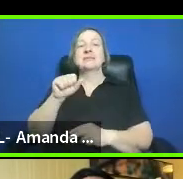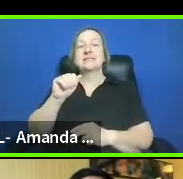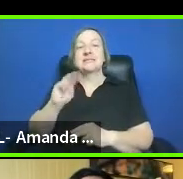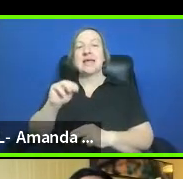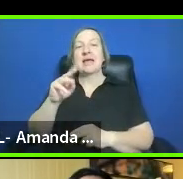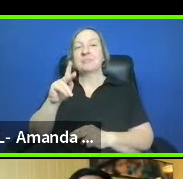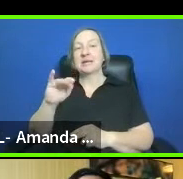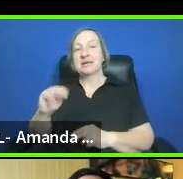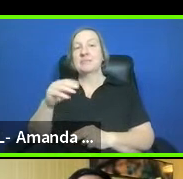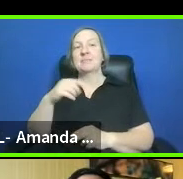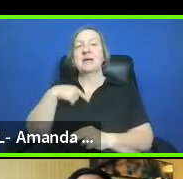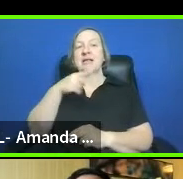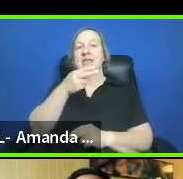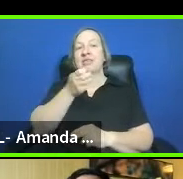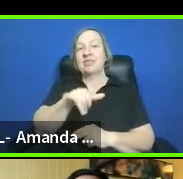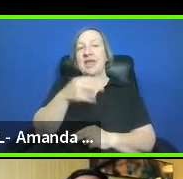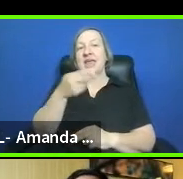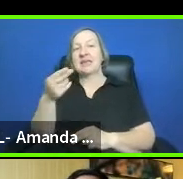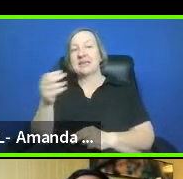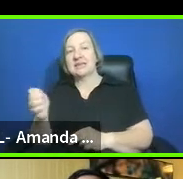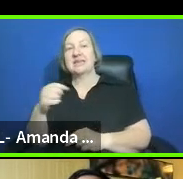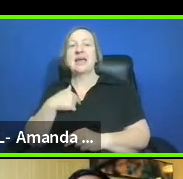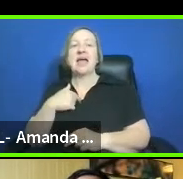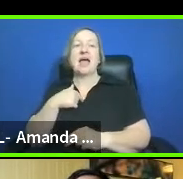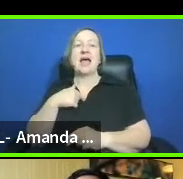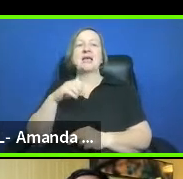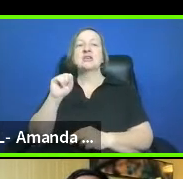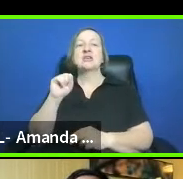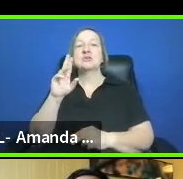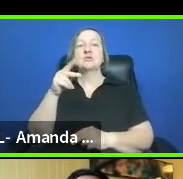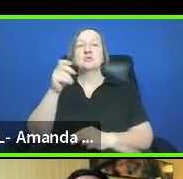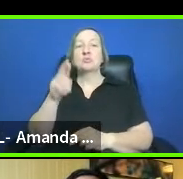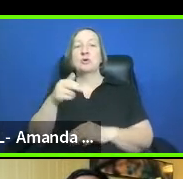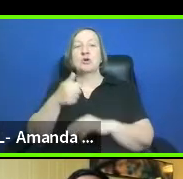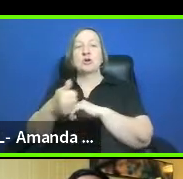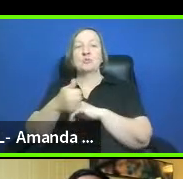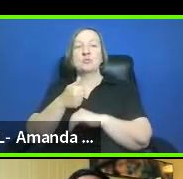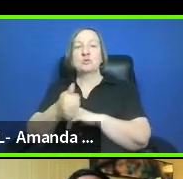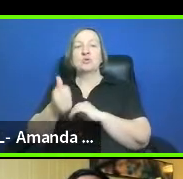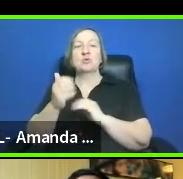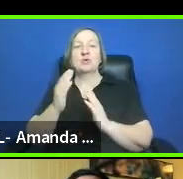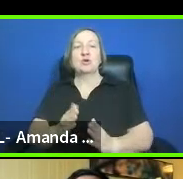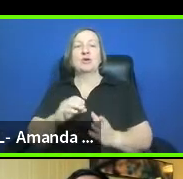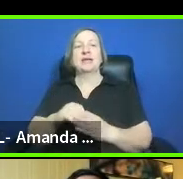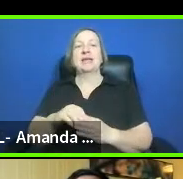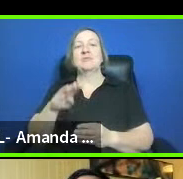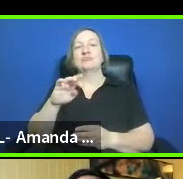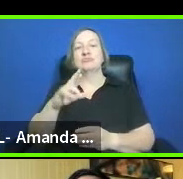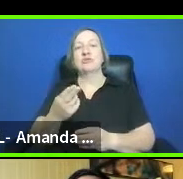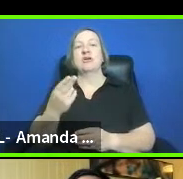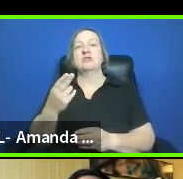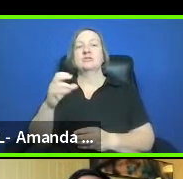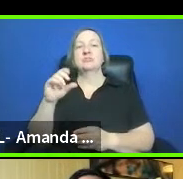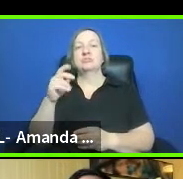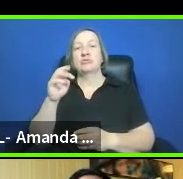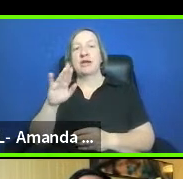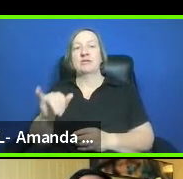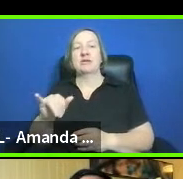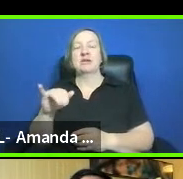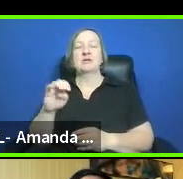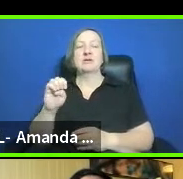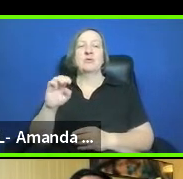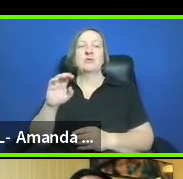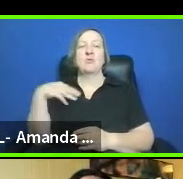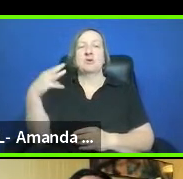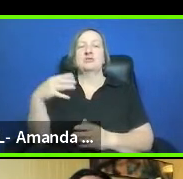My pronouns are they, he. I am a super commuter living in Brush Prairie, Washington, and working in Hillsboro, Oregon.